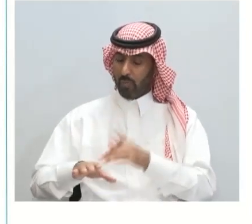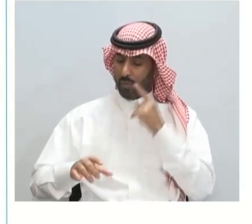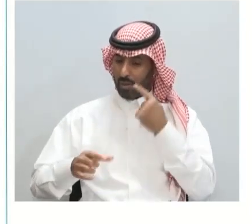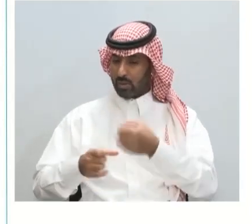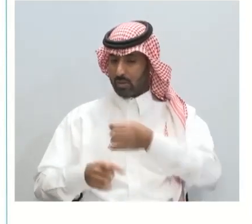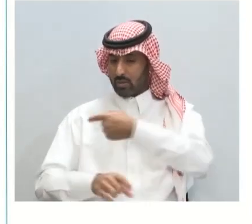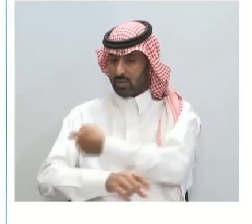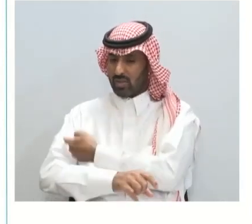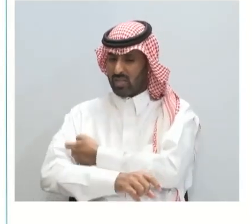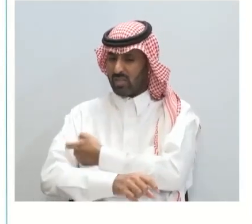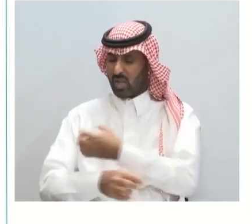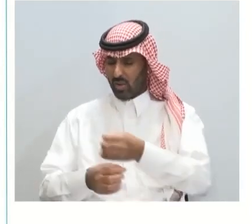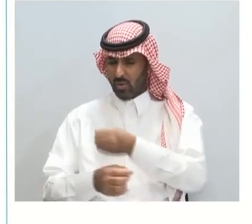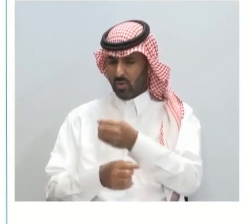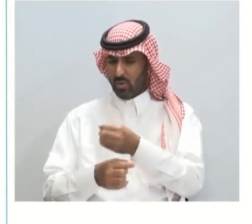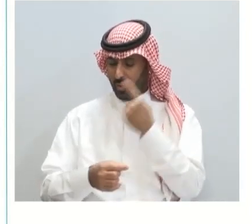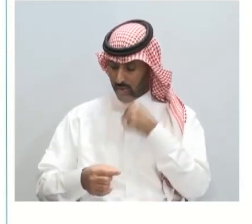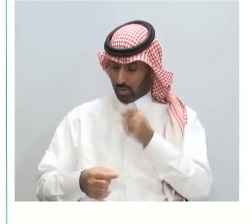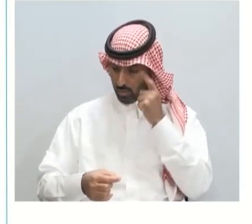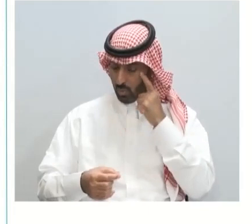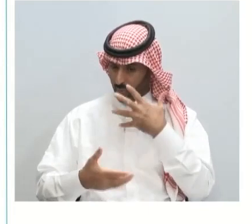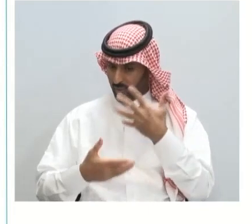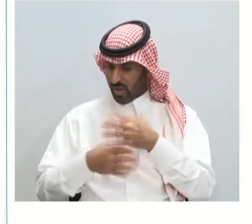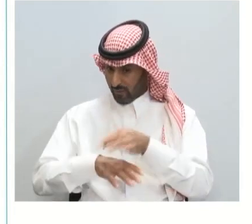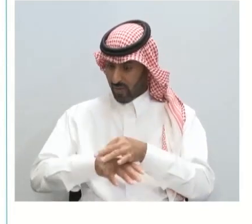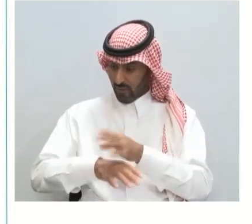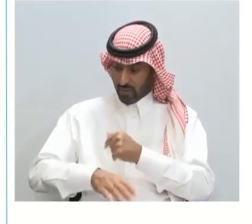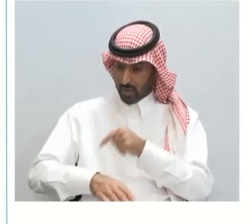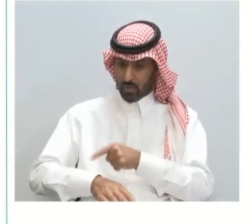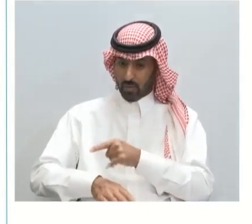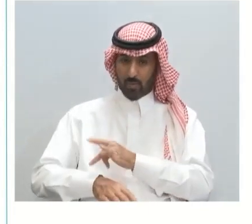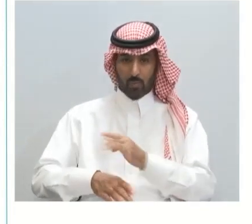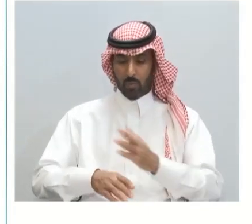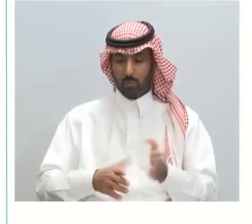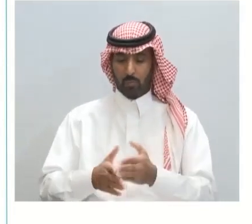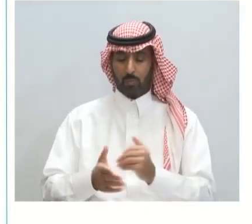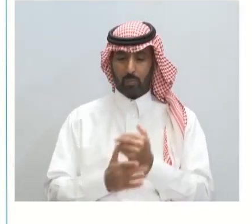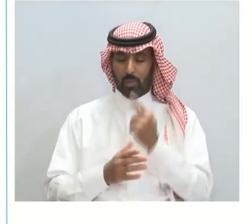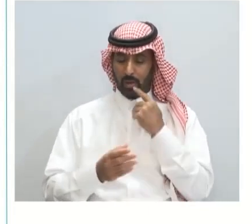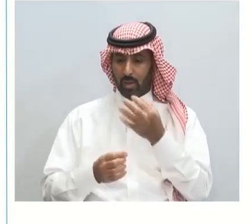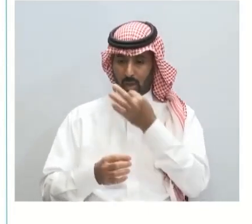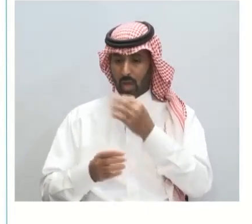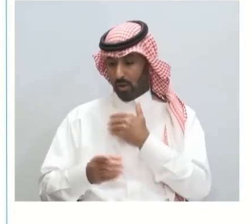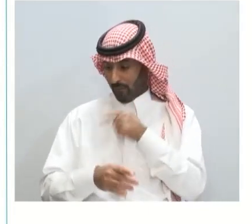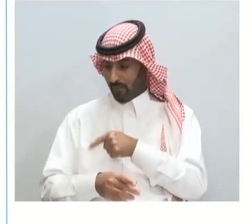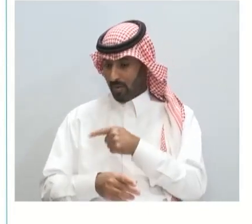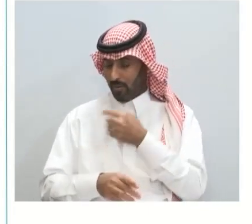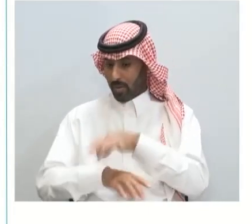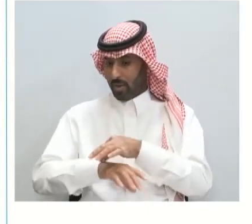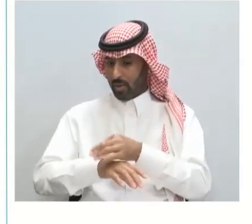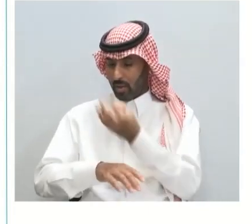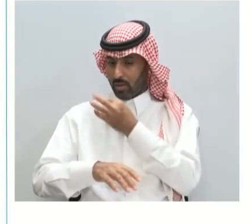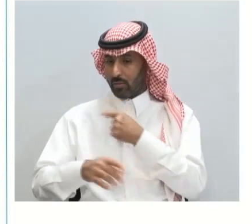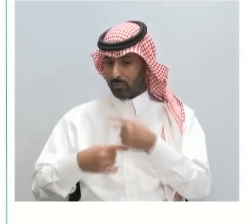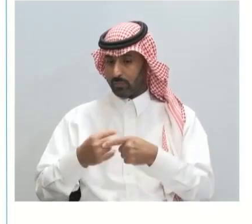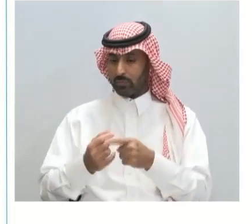Although it is rare to find that a baby has a genetic disorder, those that do have a disorder start receiving treatment right away. This